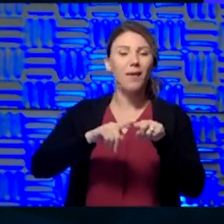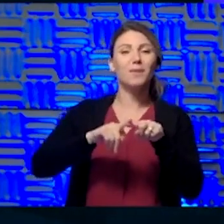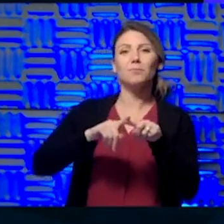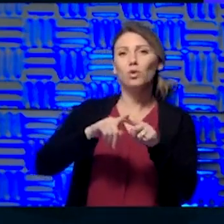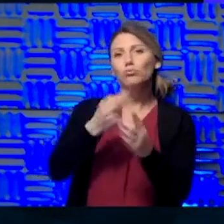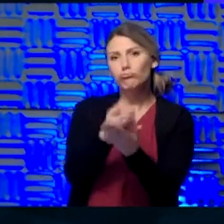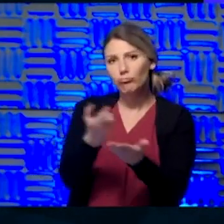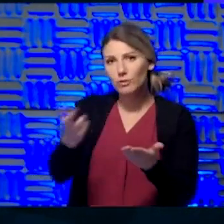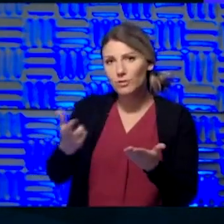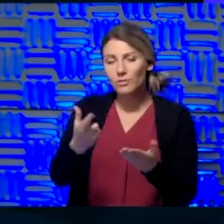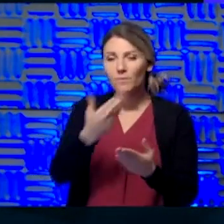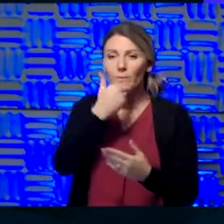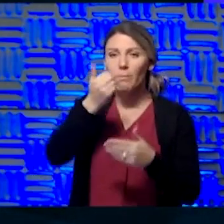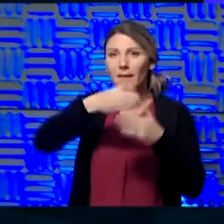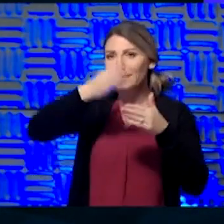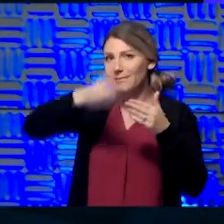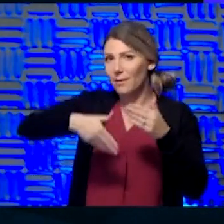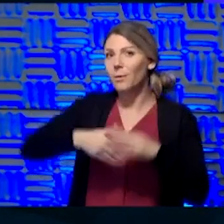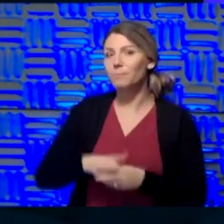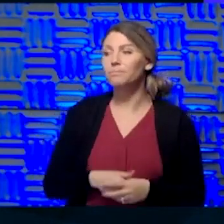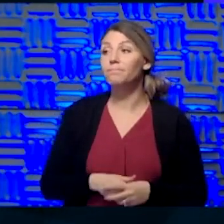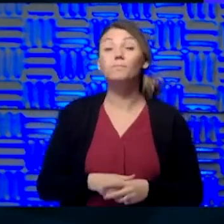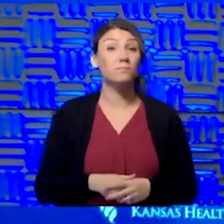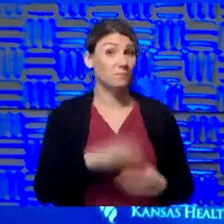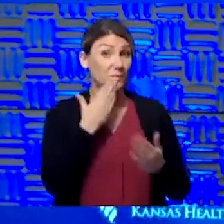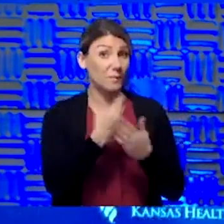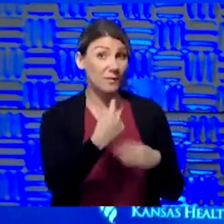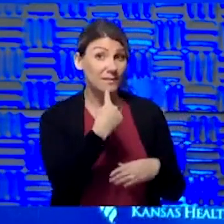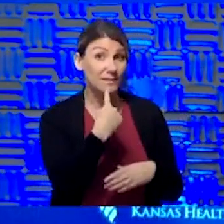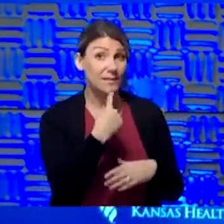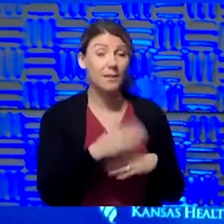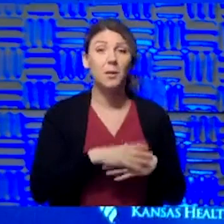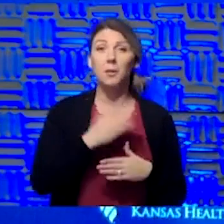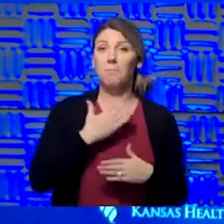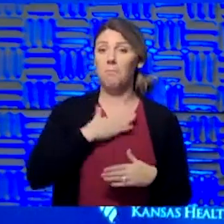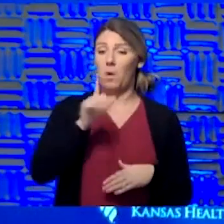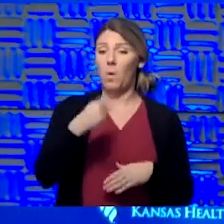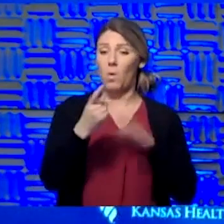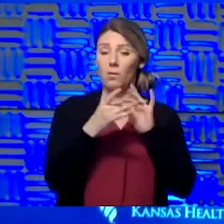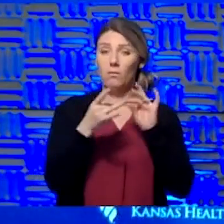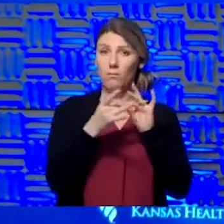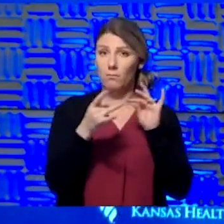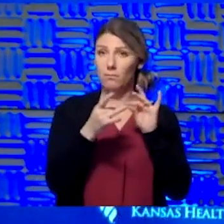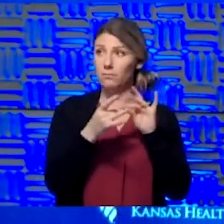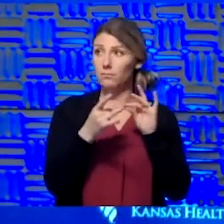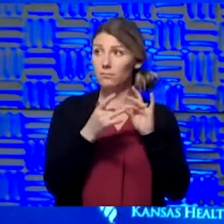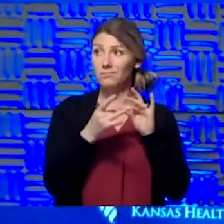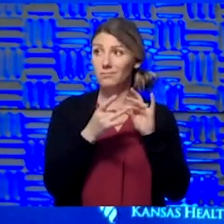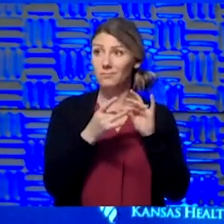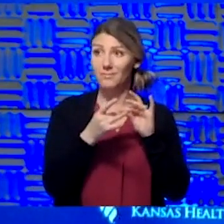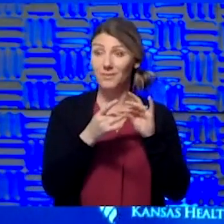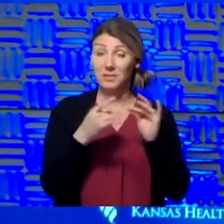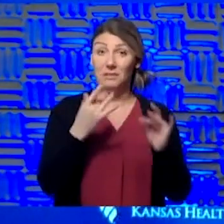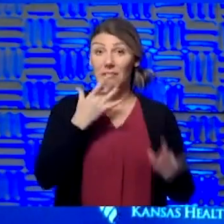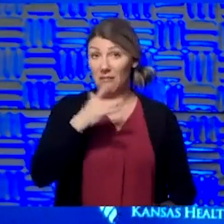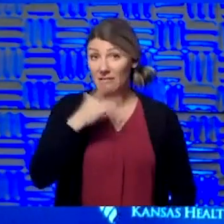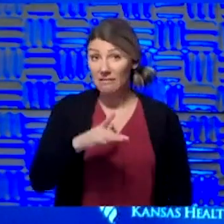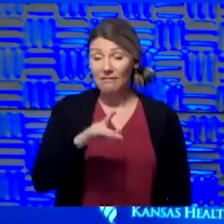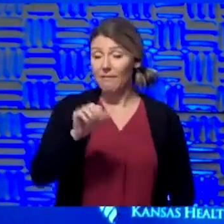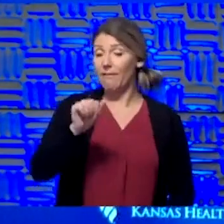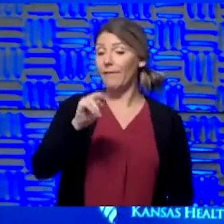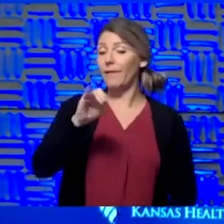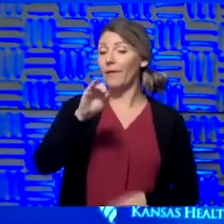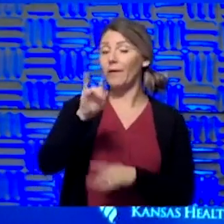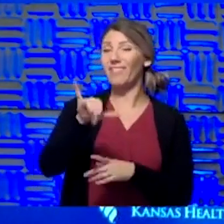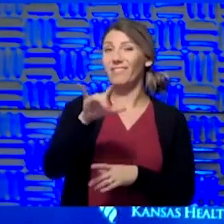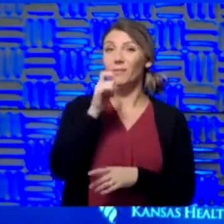outcome for this disease. Well said. My only comment to that is, fortunately, Anthony didn't have to be hospitalized, so he was